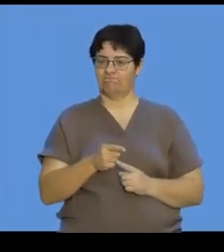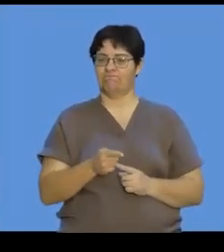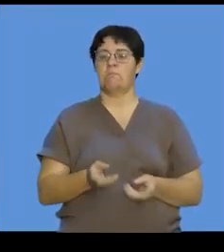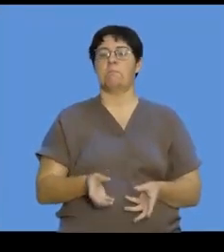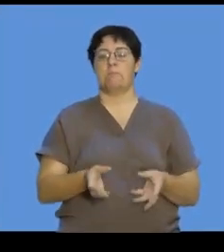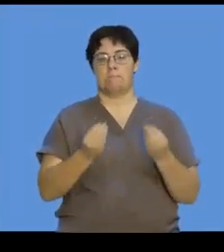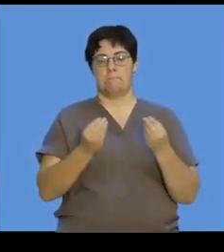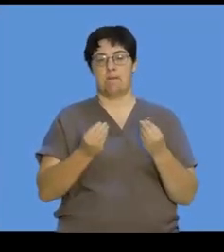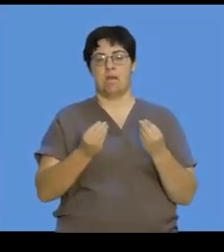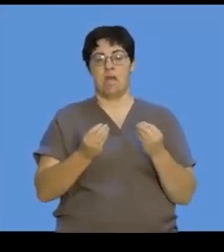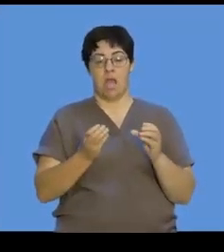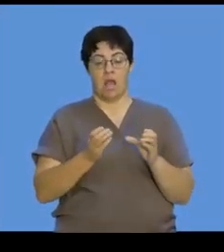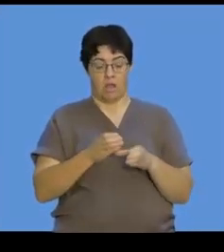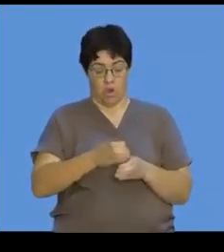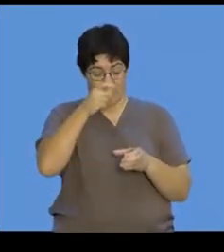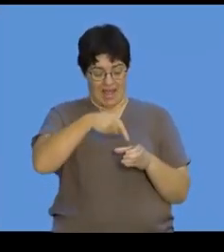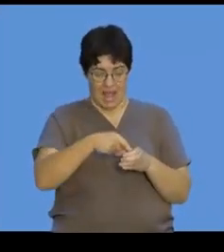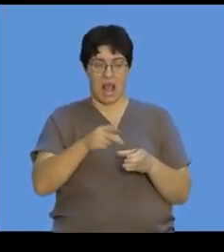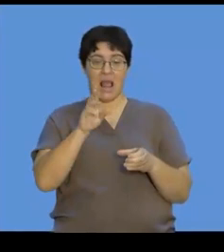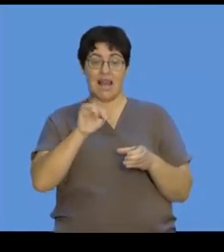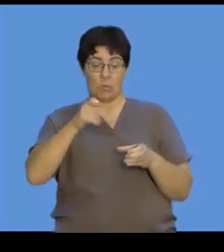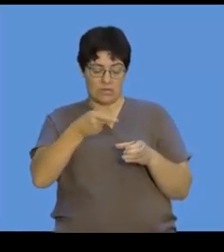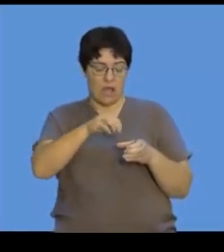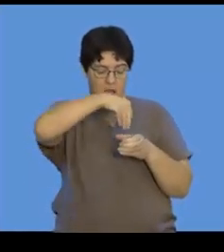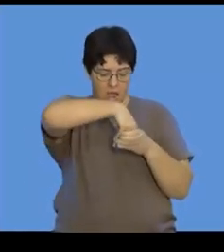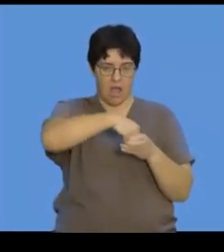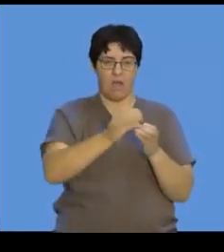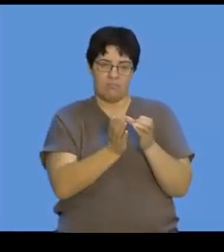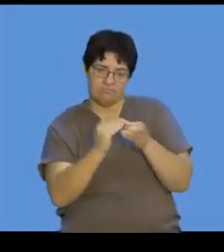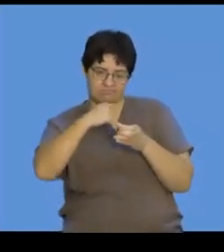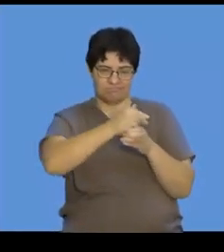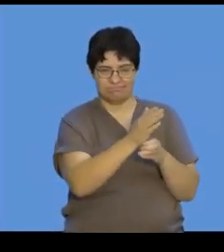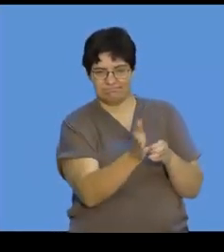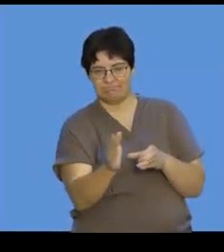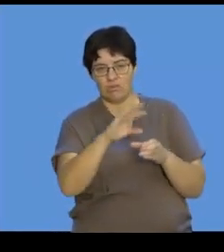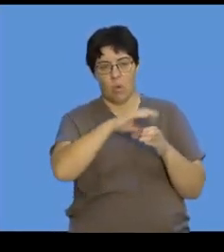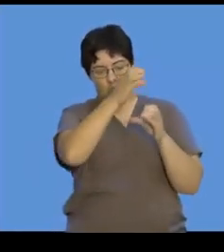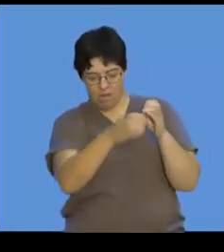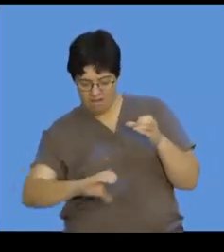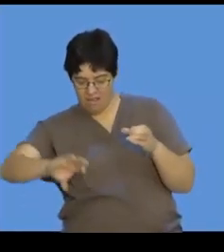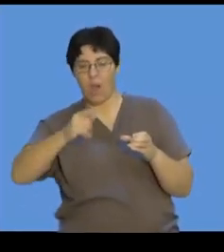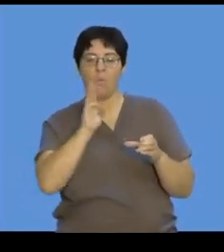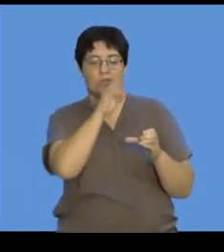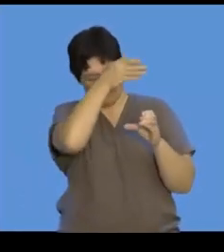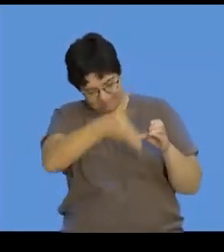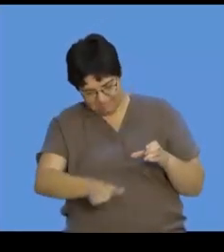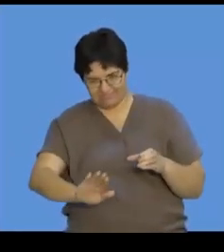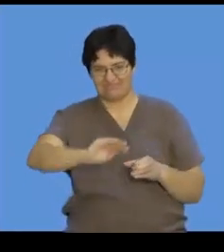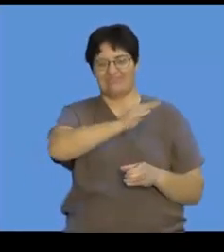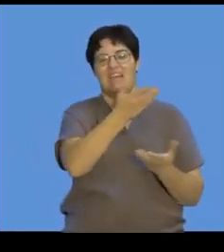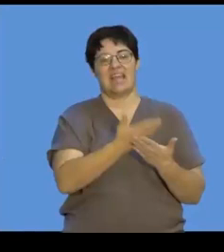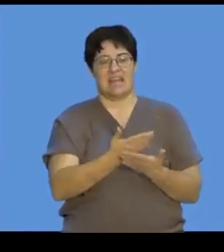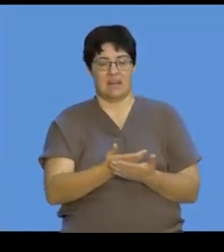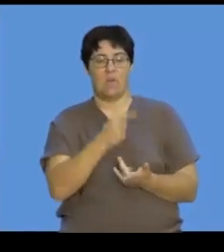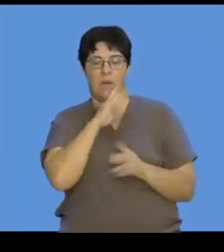liquids taking the shape of the container. So the pressure in liquids is actually in all directions. Why? Because the movement of particles